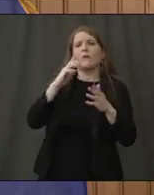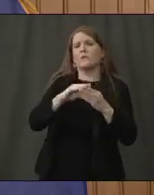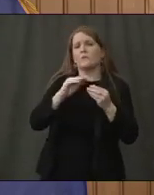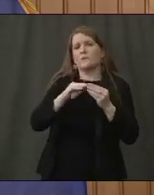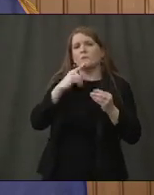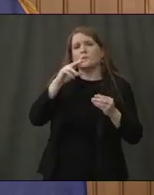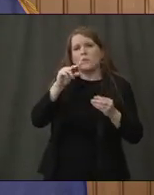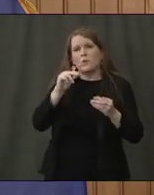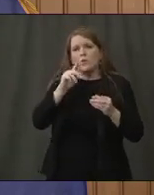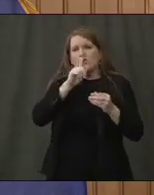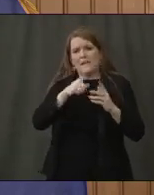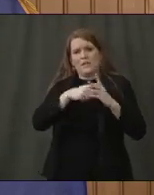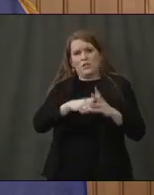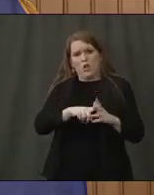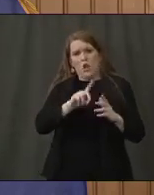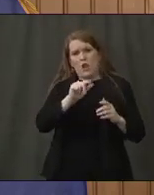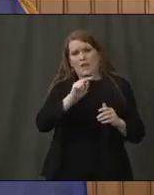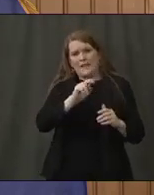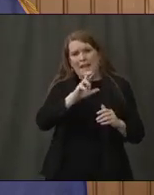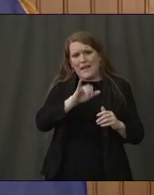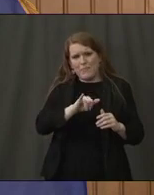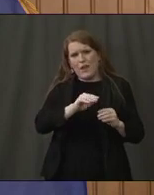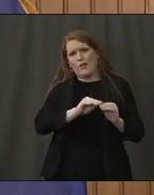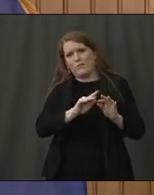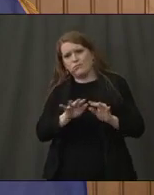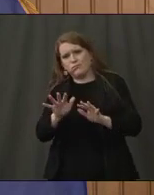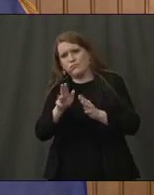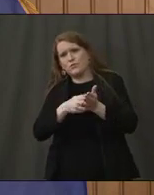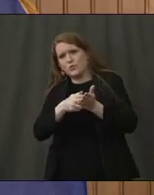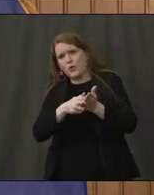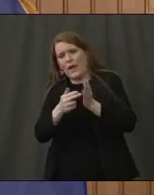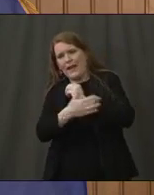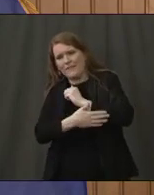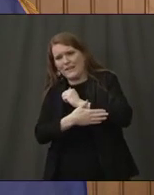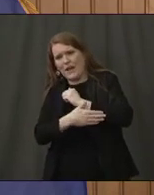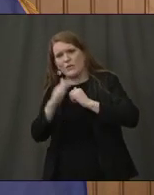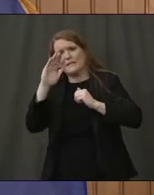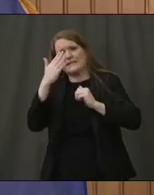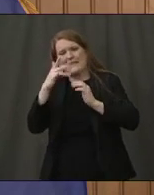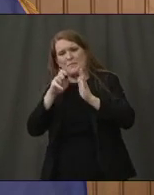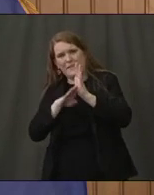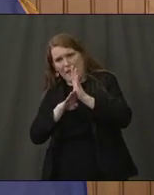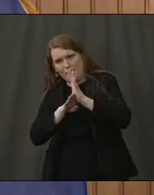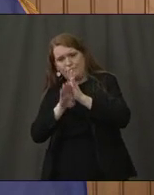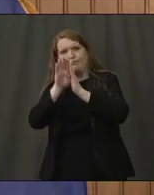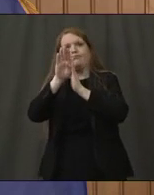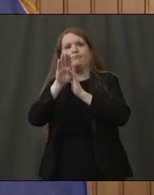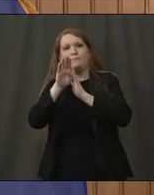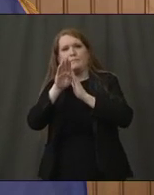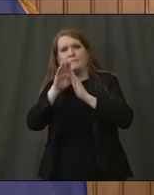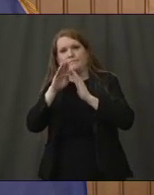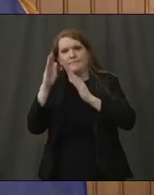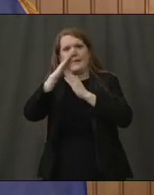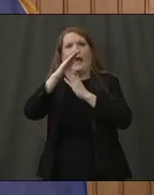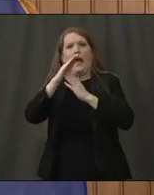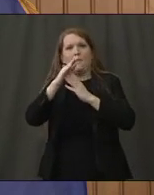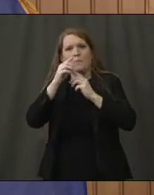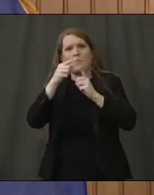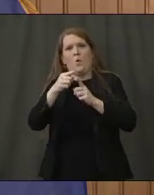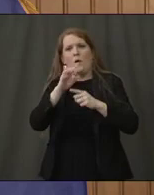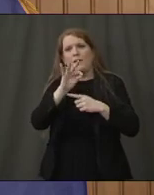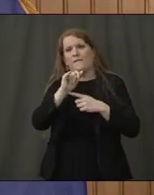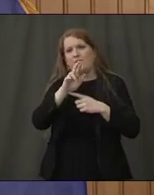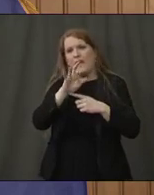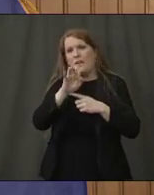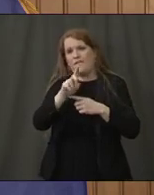off in Danbury, heading up to New Haven County, it looks like the peak in Fairfield County, maybe it's coming a little sooner,